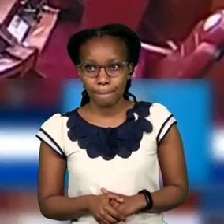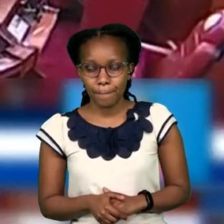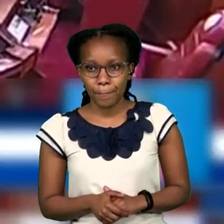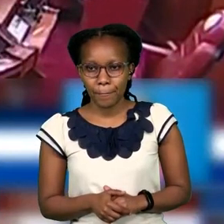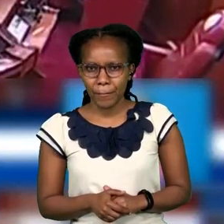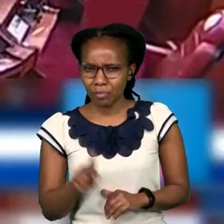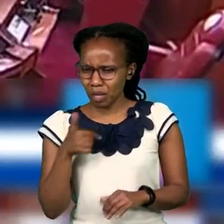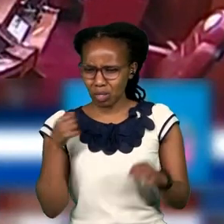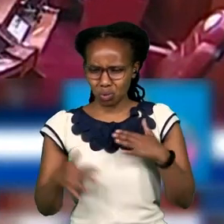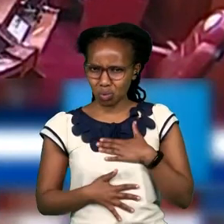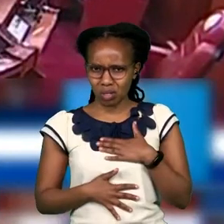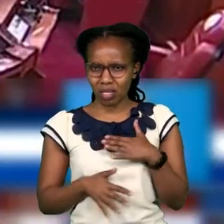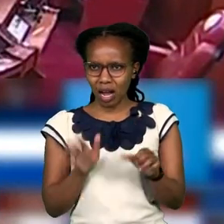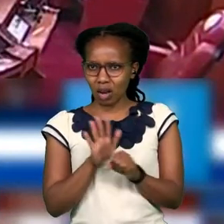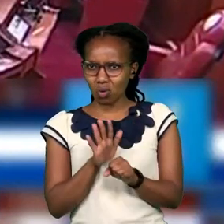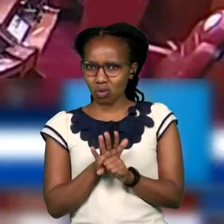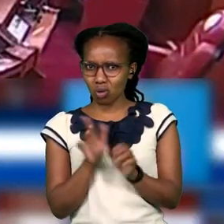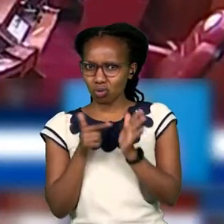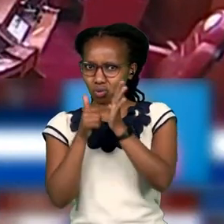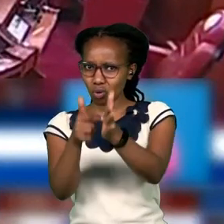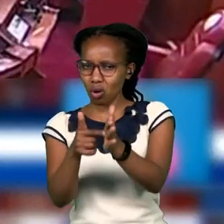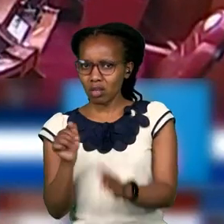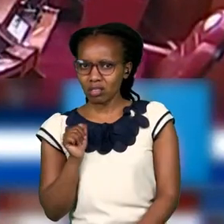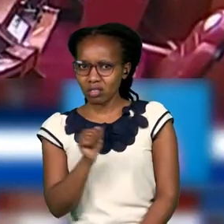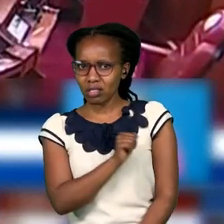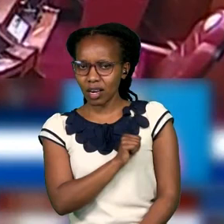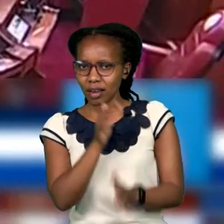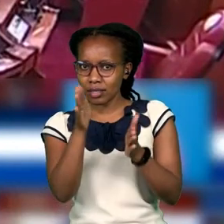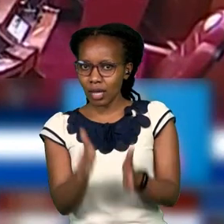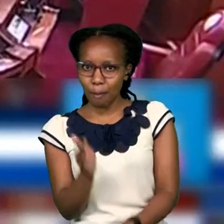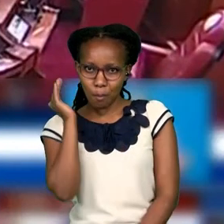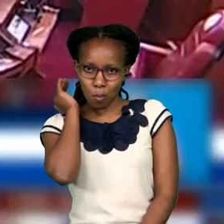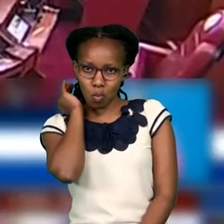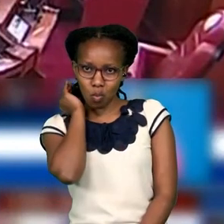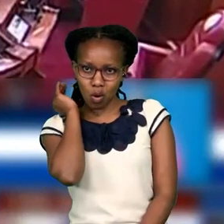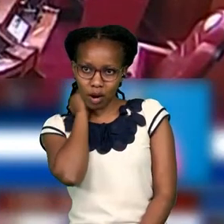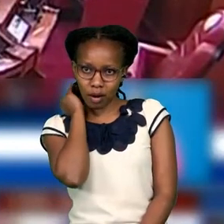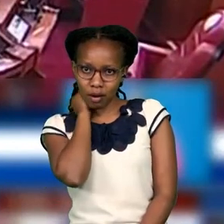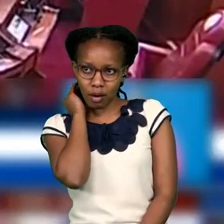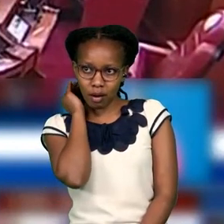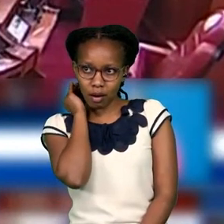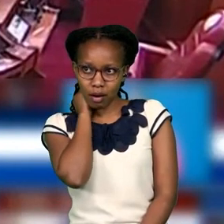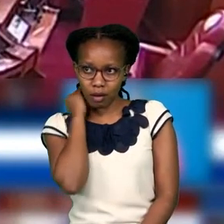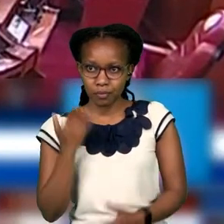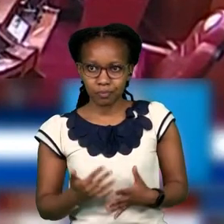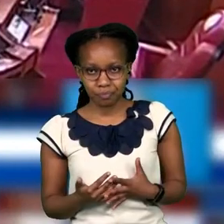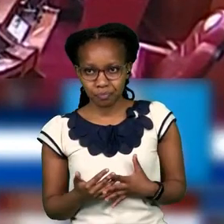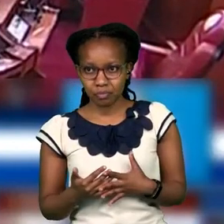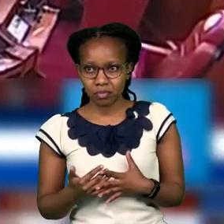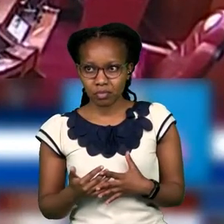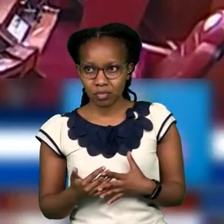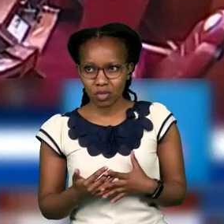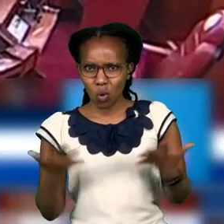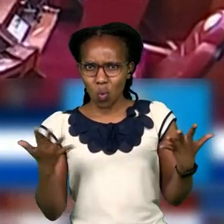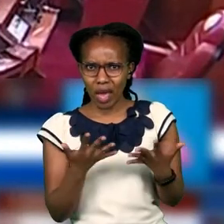that showing that Senator Kang'ata, who I've known to be a man of good standing, was at